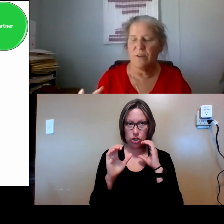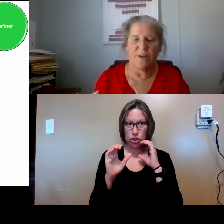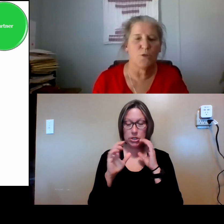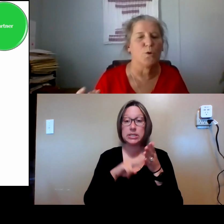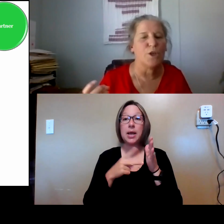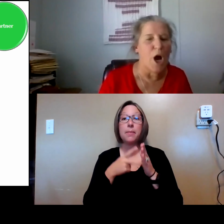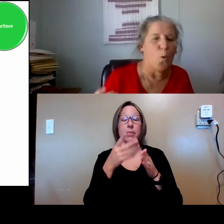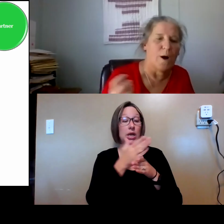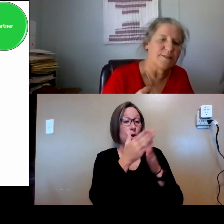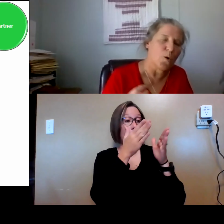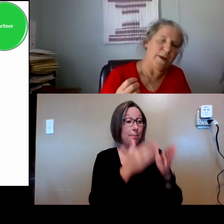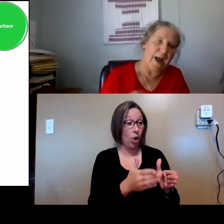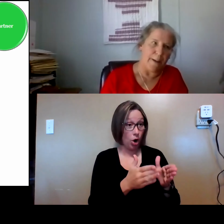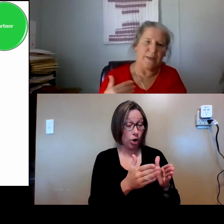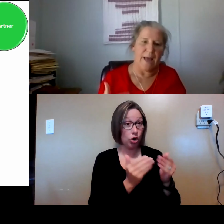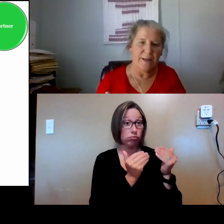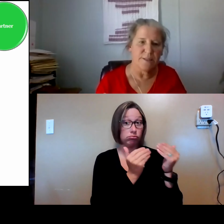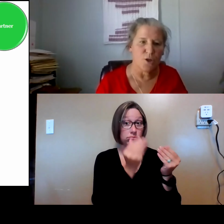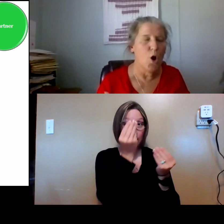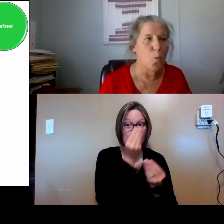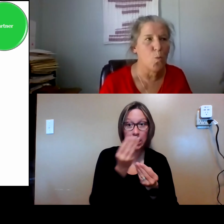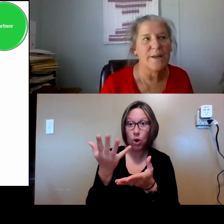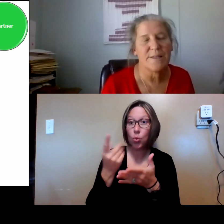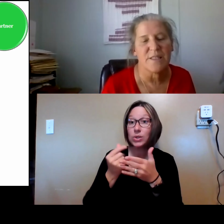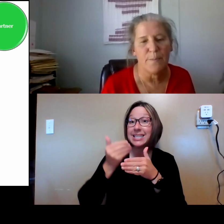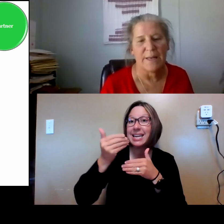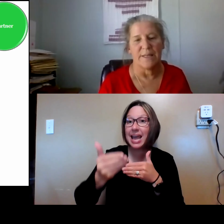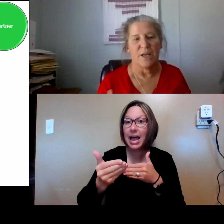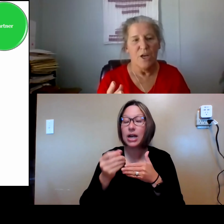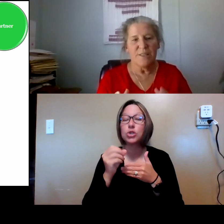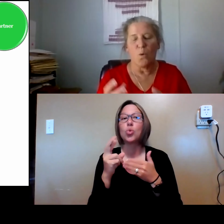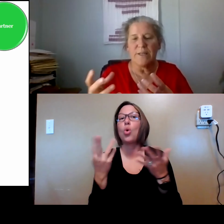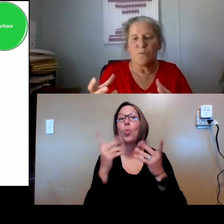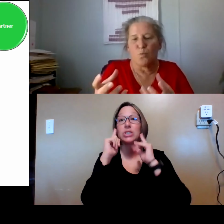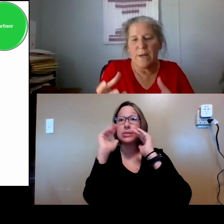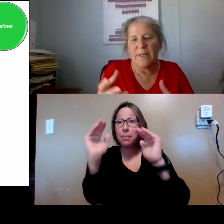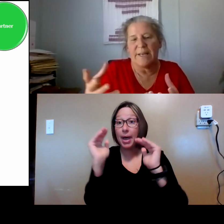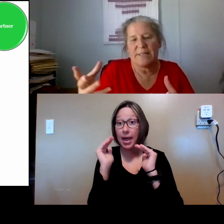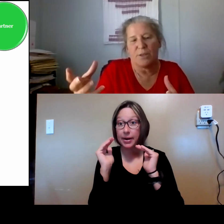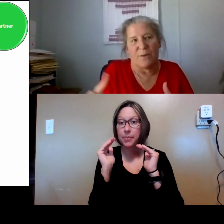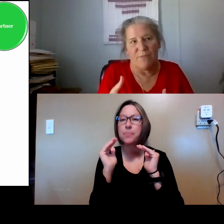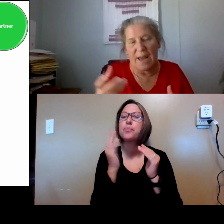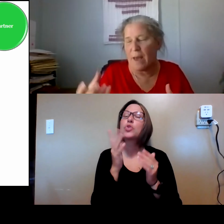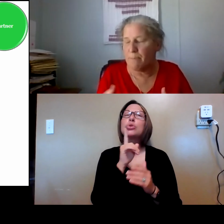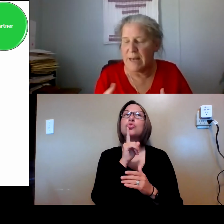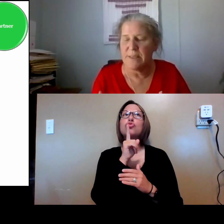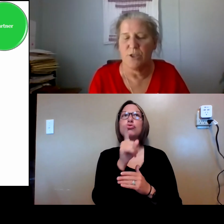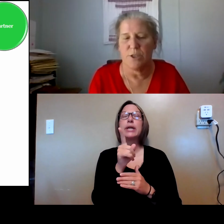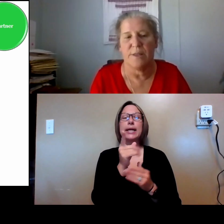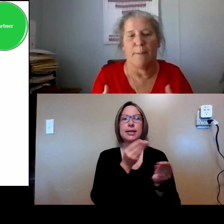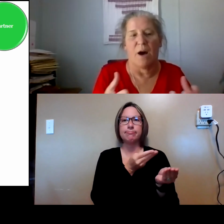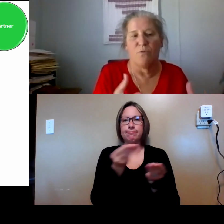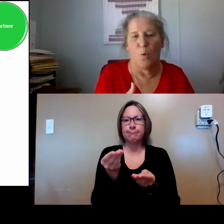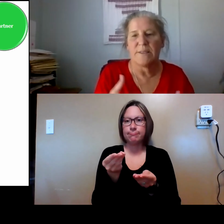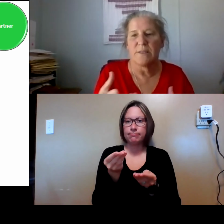the individual know what's going to happen next or what is expected. So it's really to convey that message